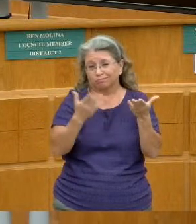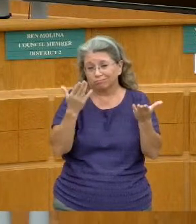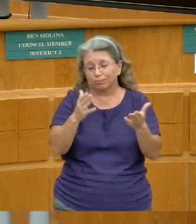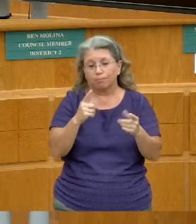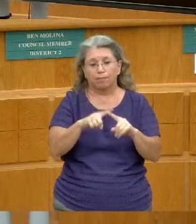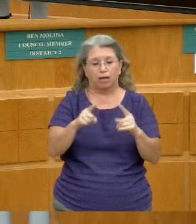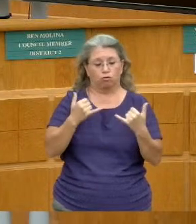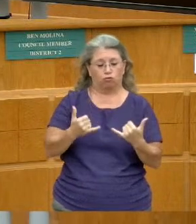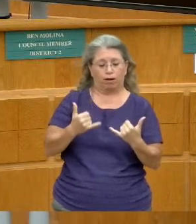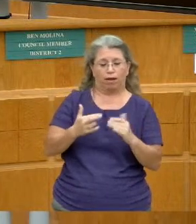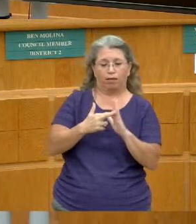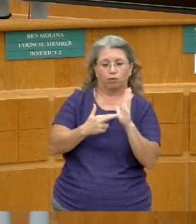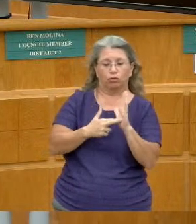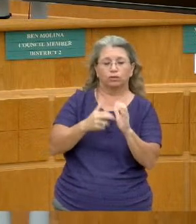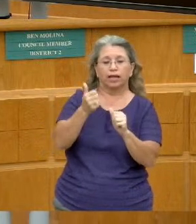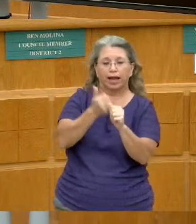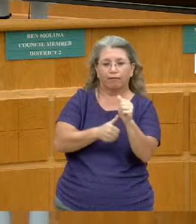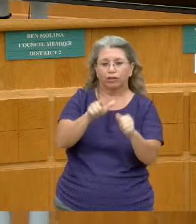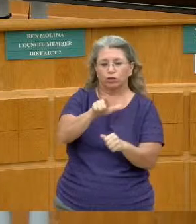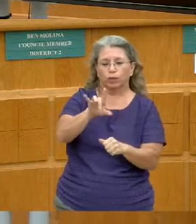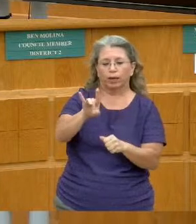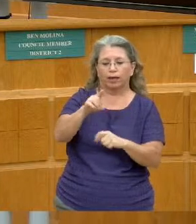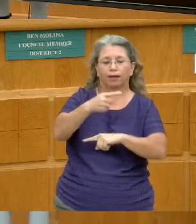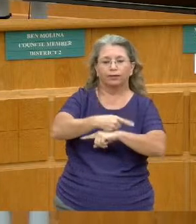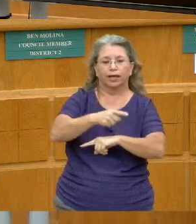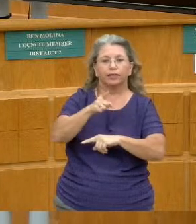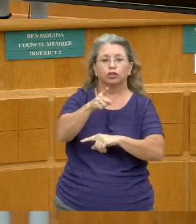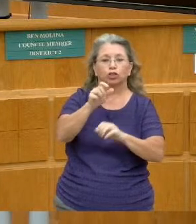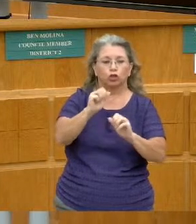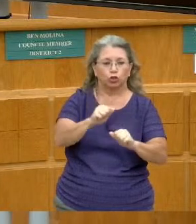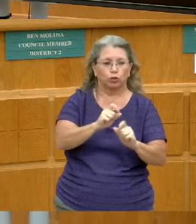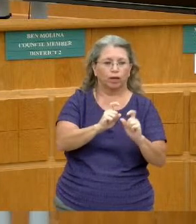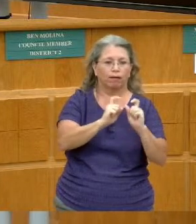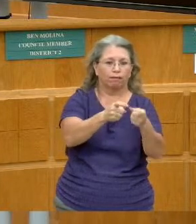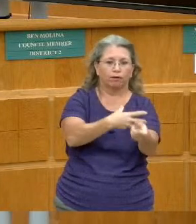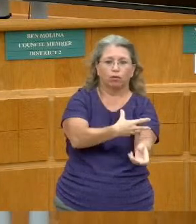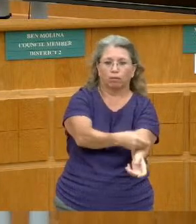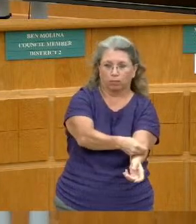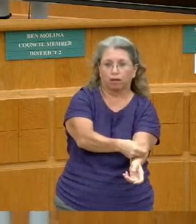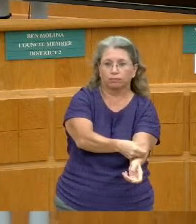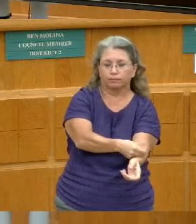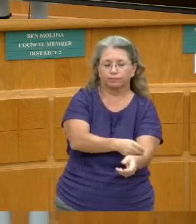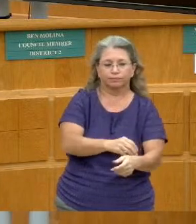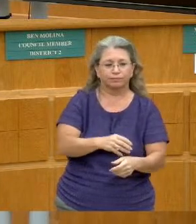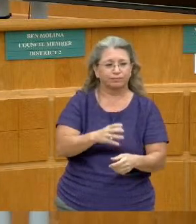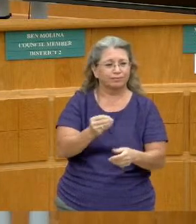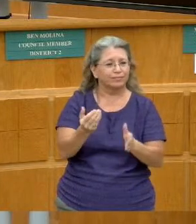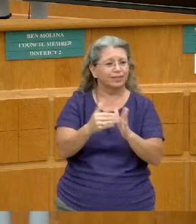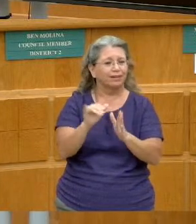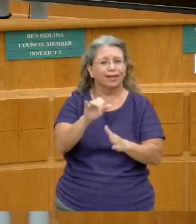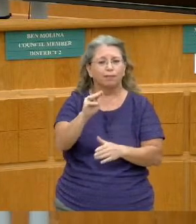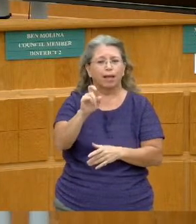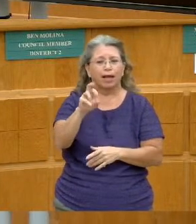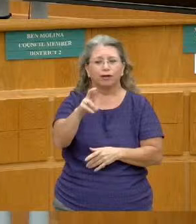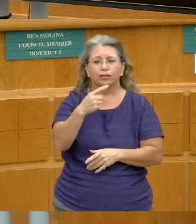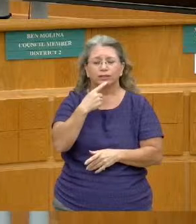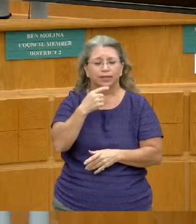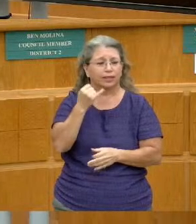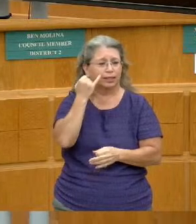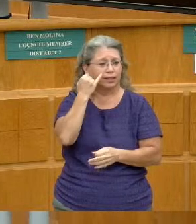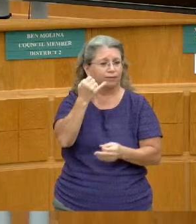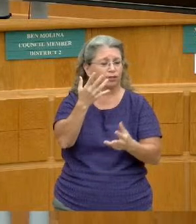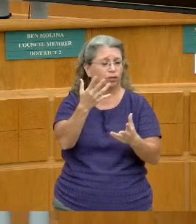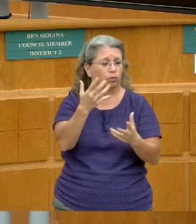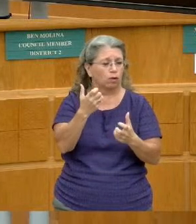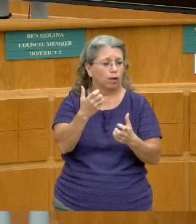rules that are set up are every 28 days, you can be a giver. And again, like the mayor said, I mean, if you want to be a part of the blood